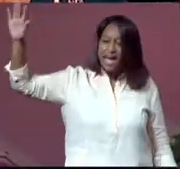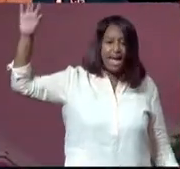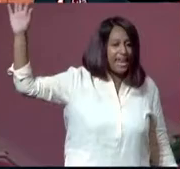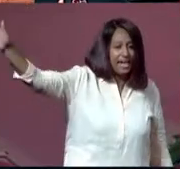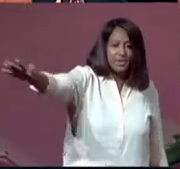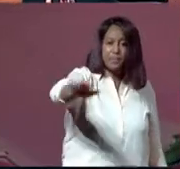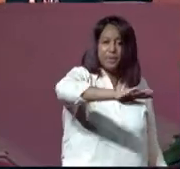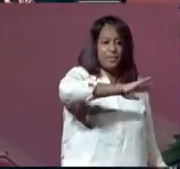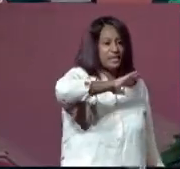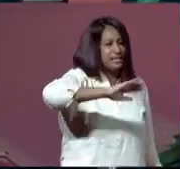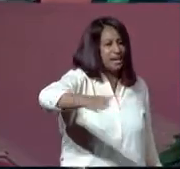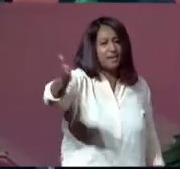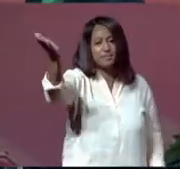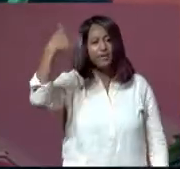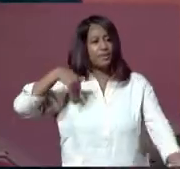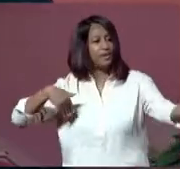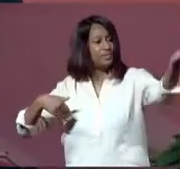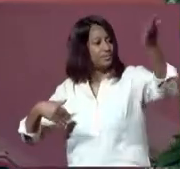Come on,